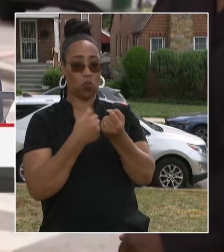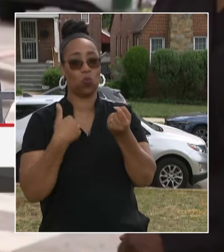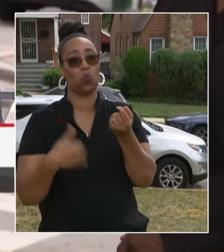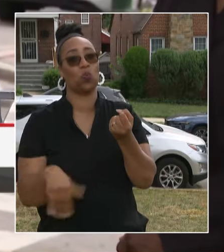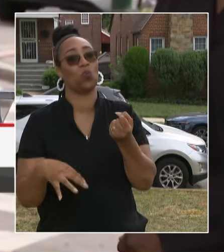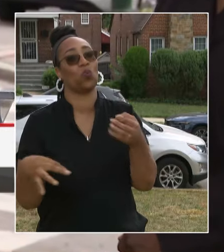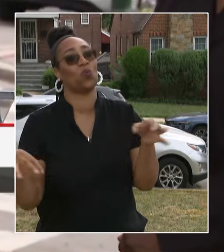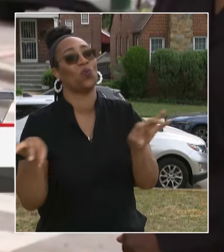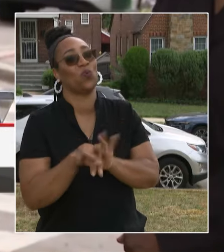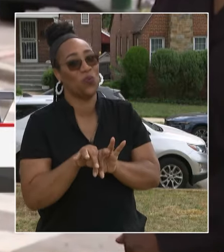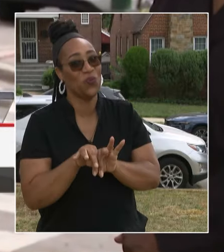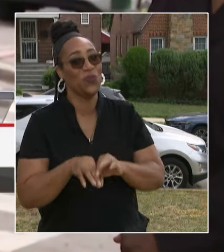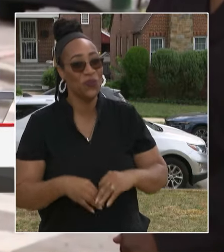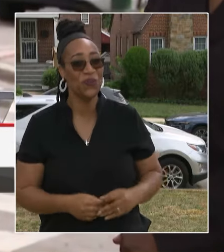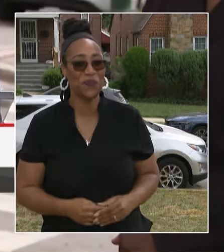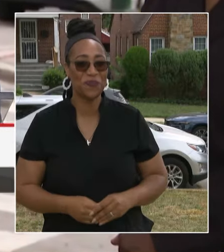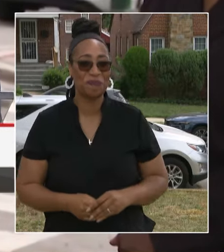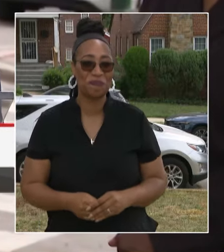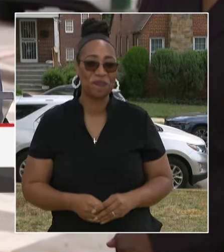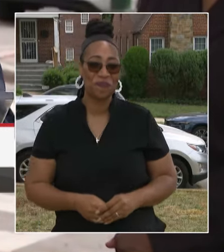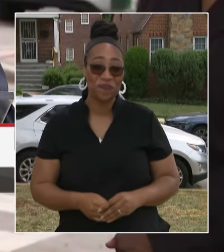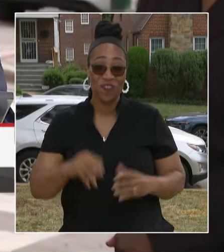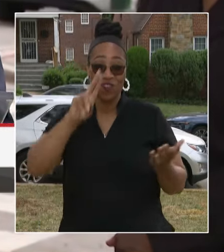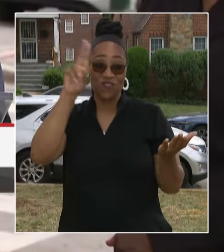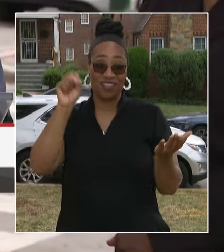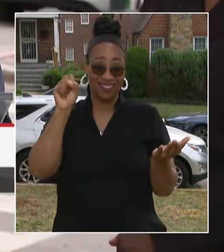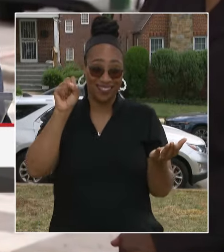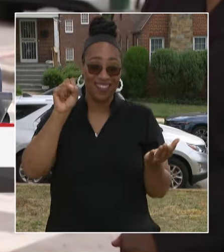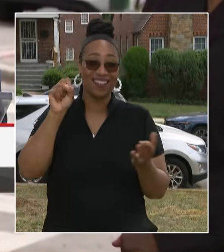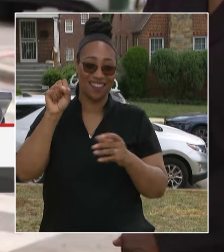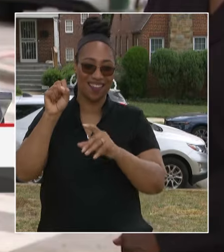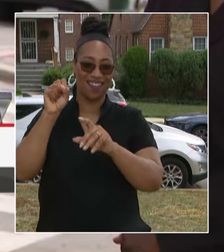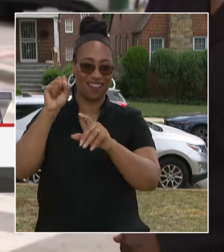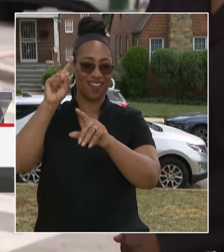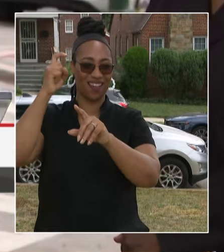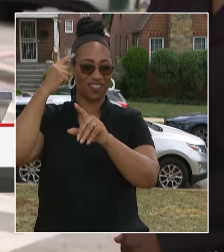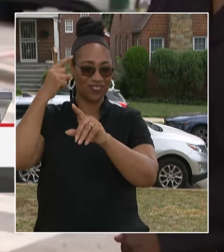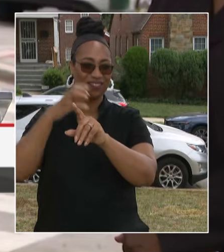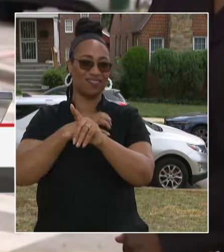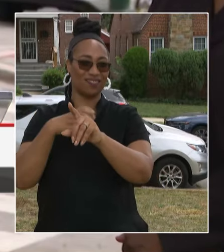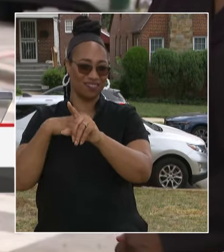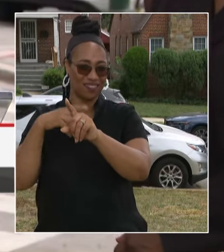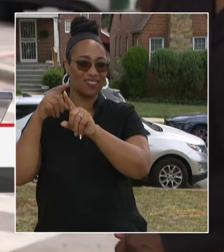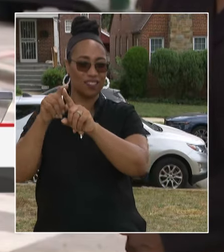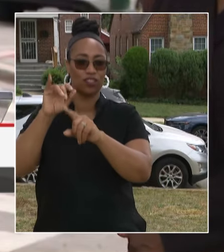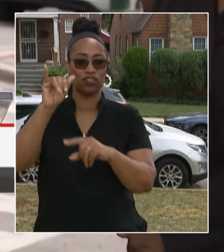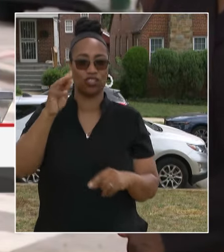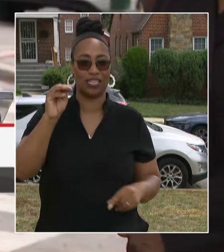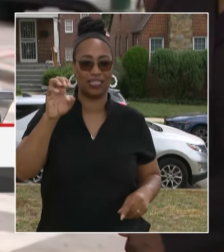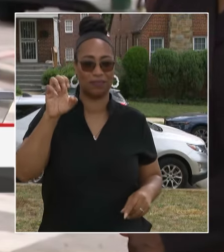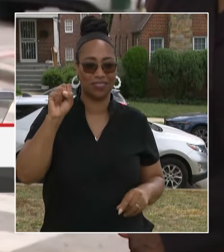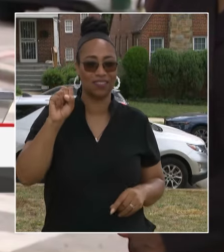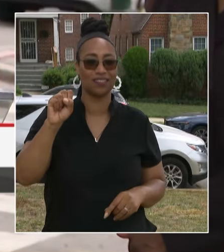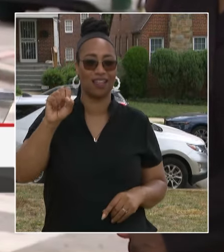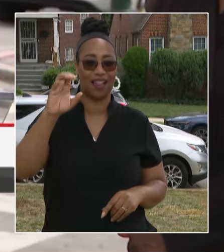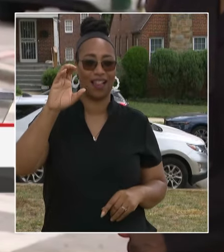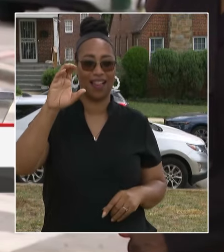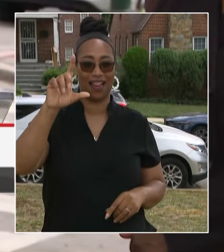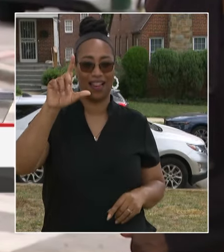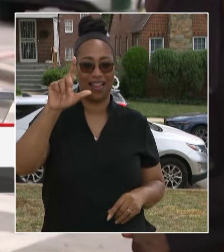Columbia, South Carolina, getting him started. I can go on John Lewis, we were there to get him started. But that was what we were doing, trying to make a difference in